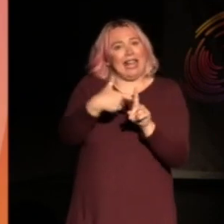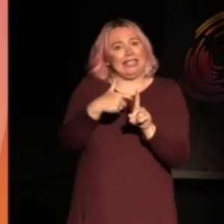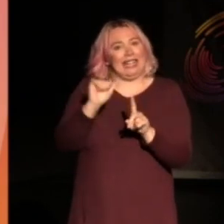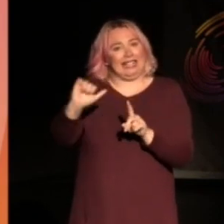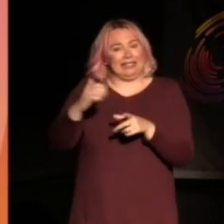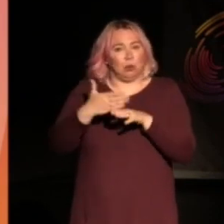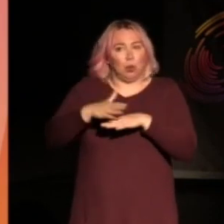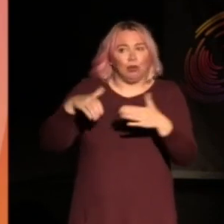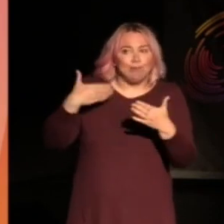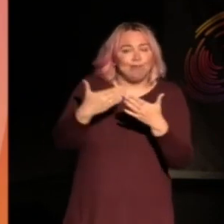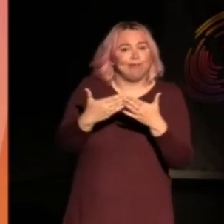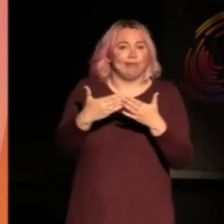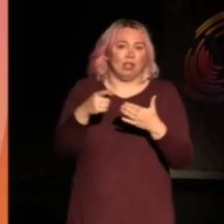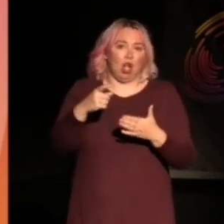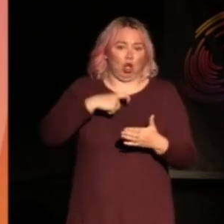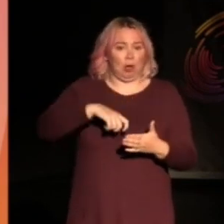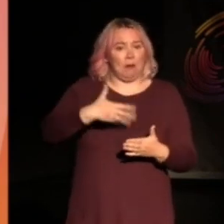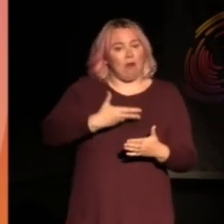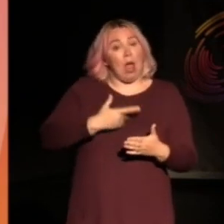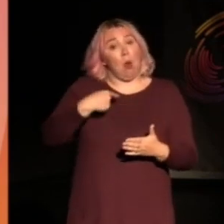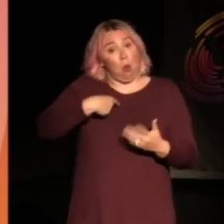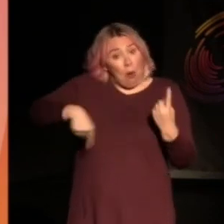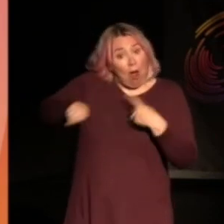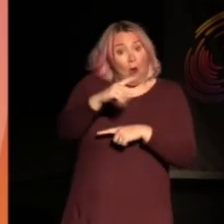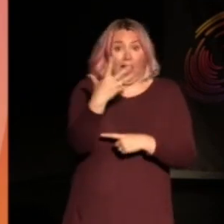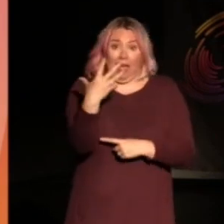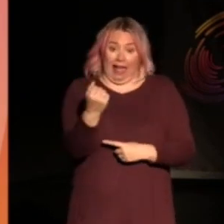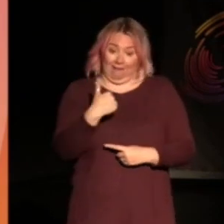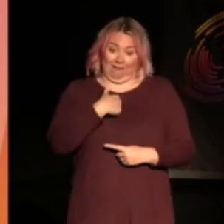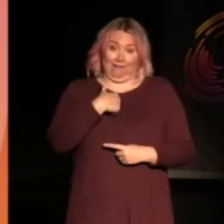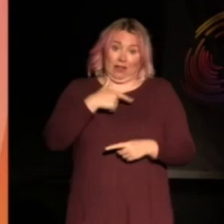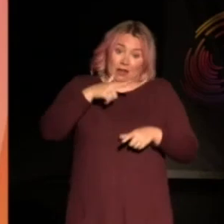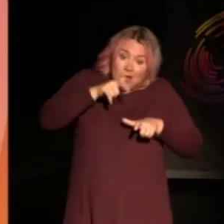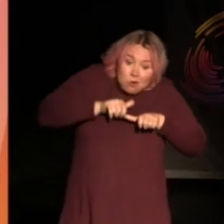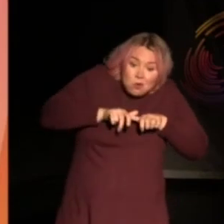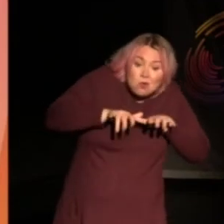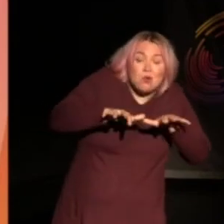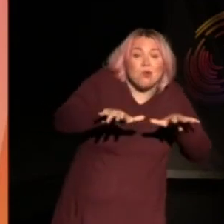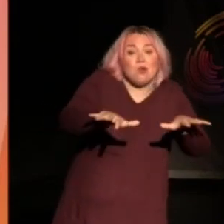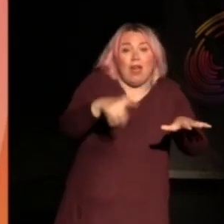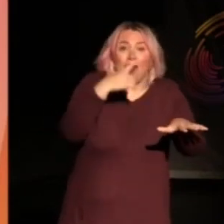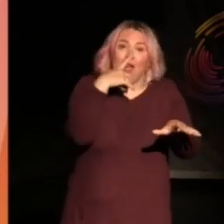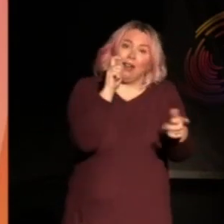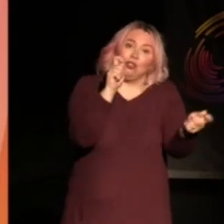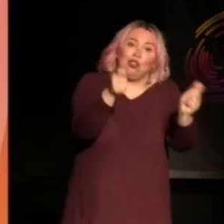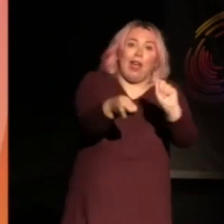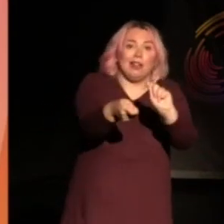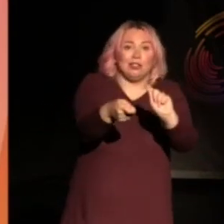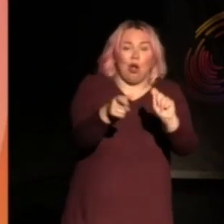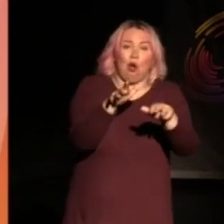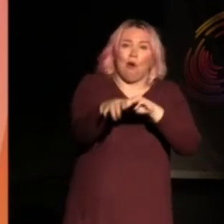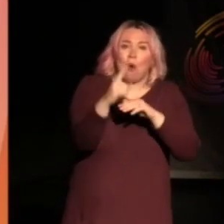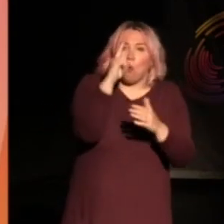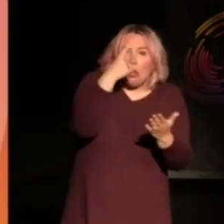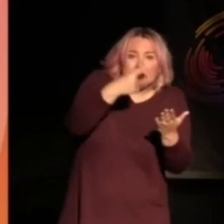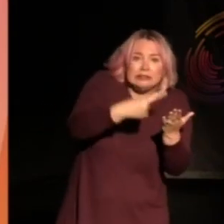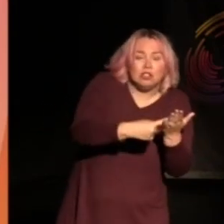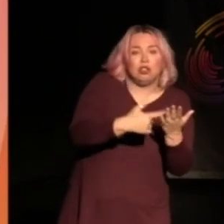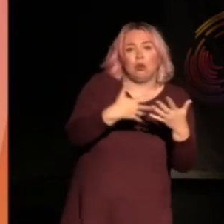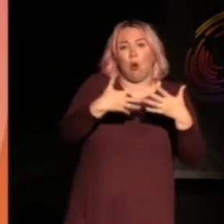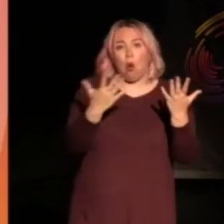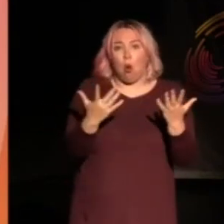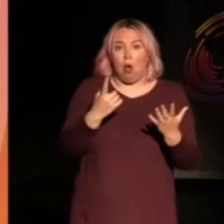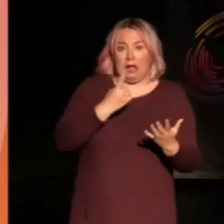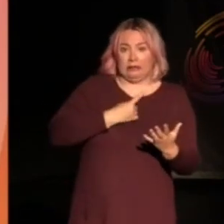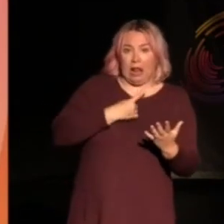every single one of us can be a ripple of hope with one action and one decision that we take to further justice for ourselves